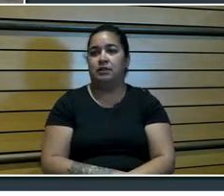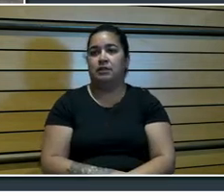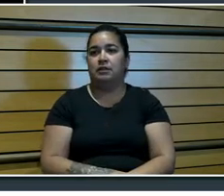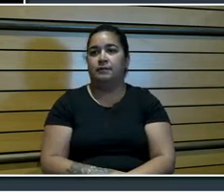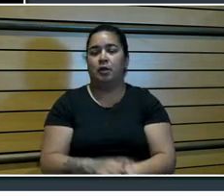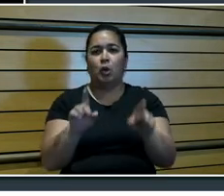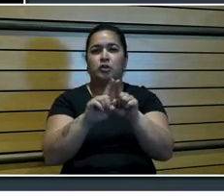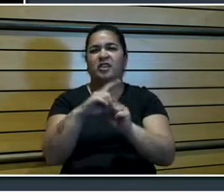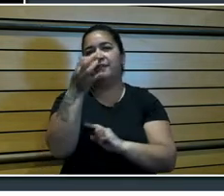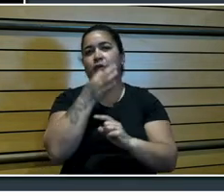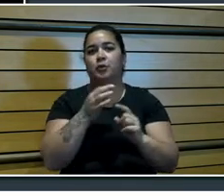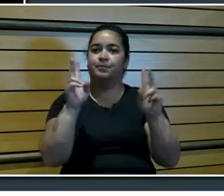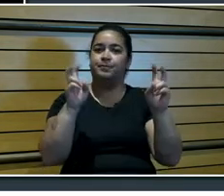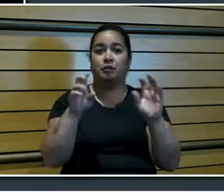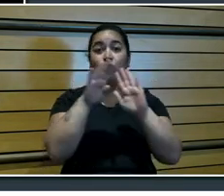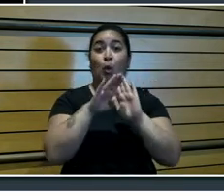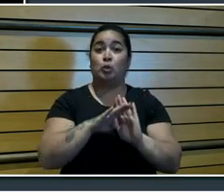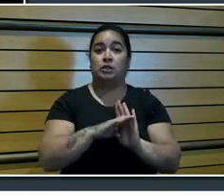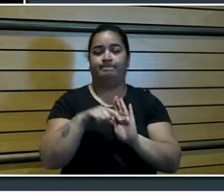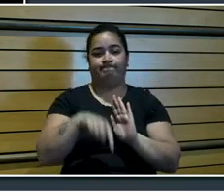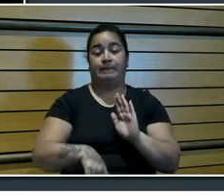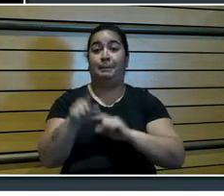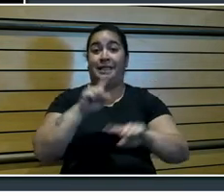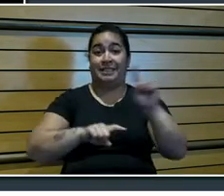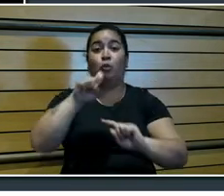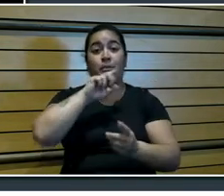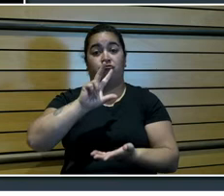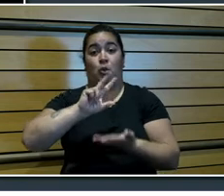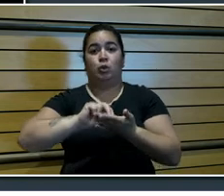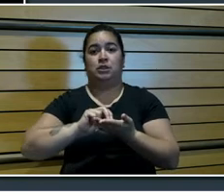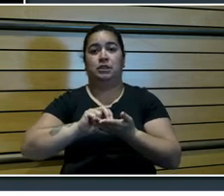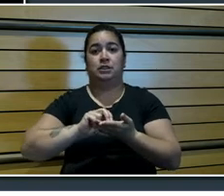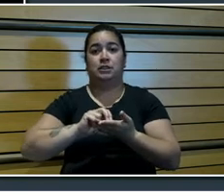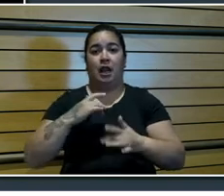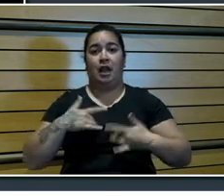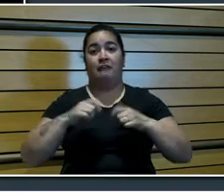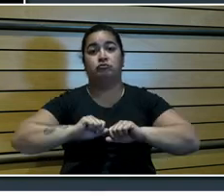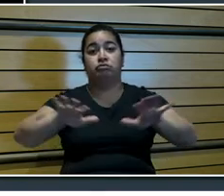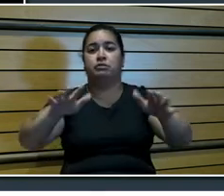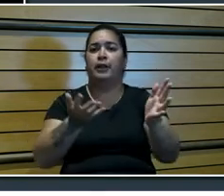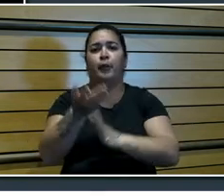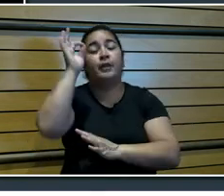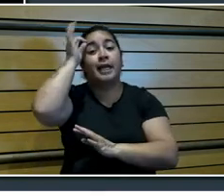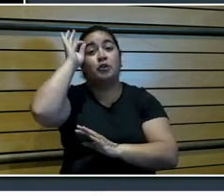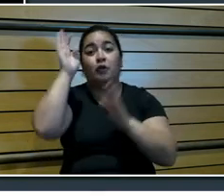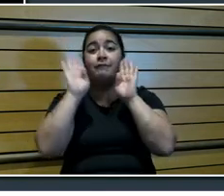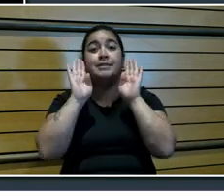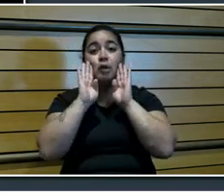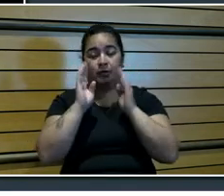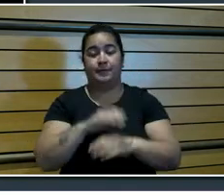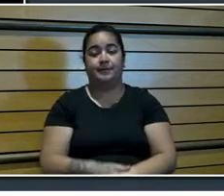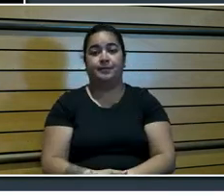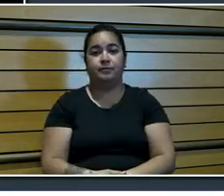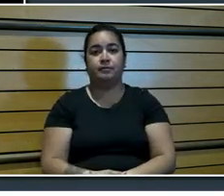little bit of housekeeping. This meeting is being recorded and live streamed via Council's Facebook page. Submitters